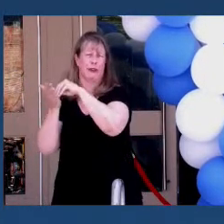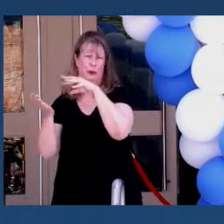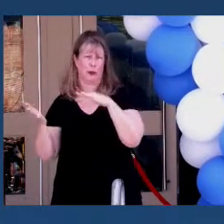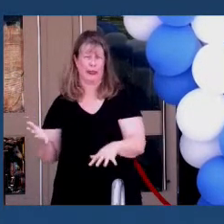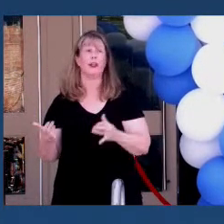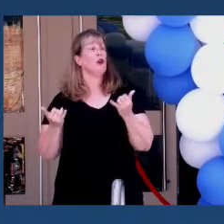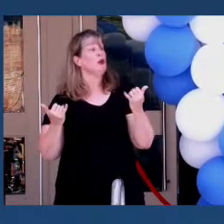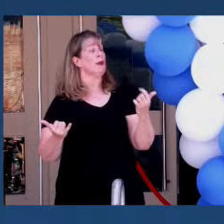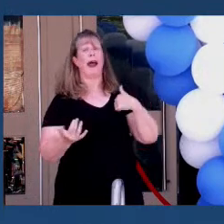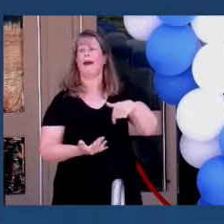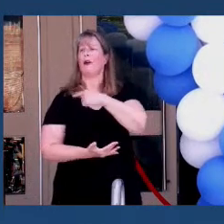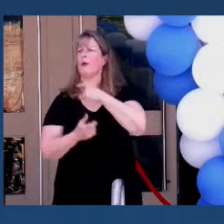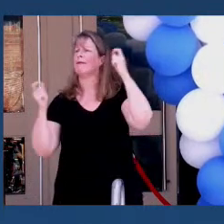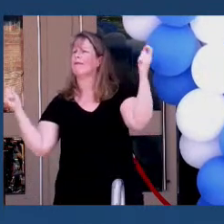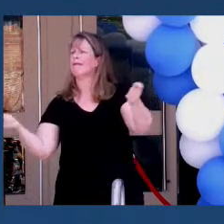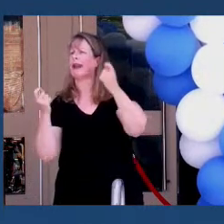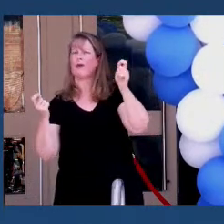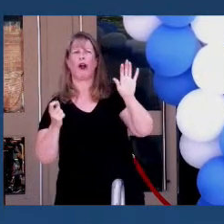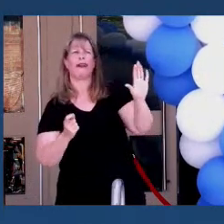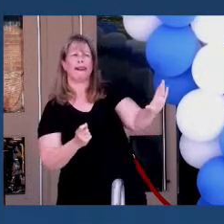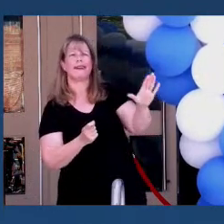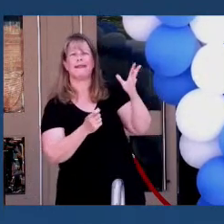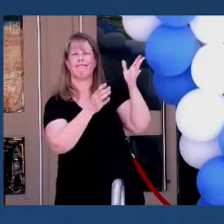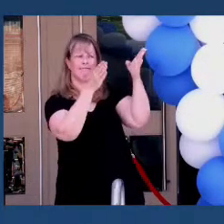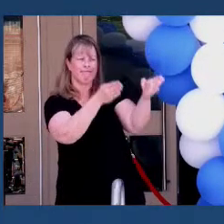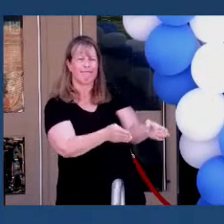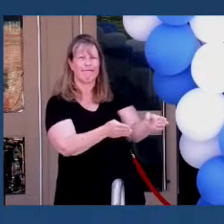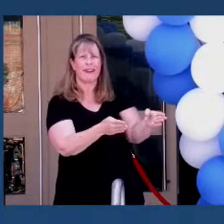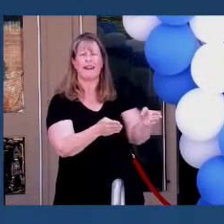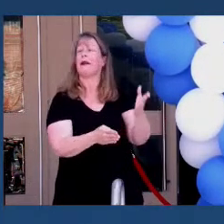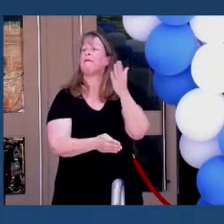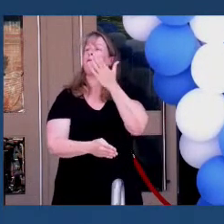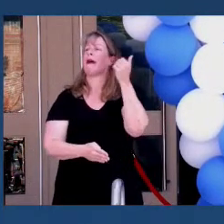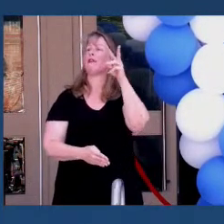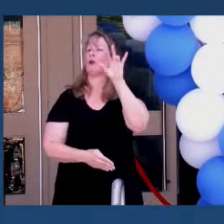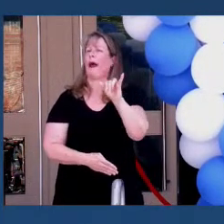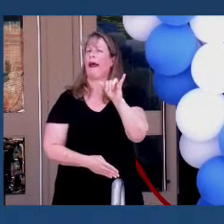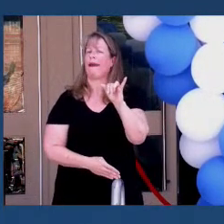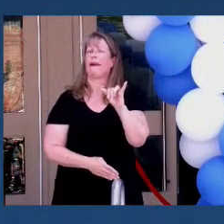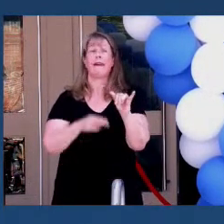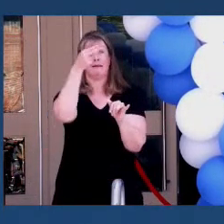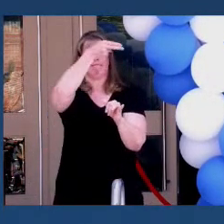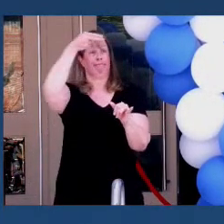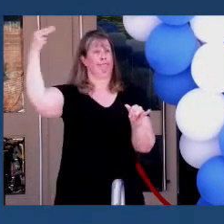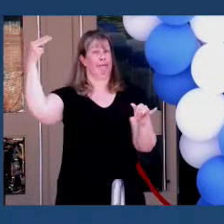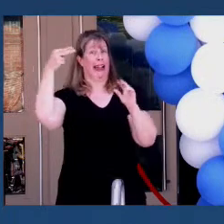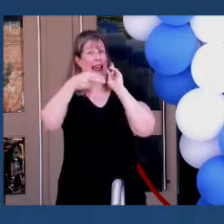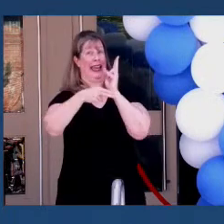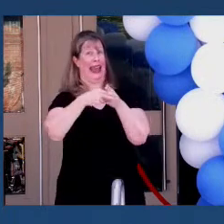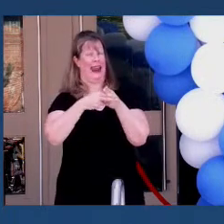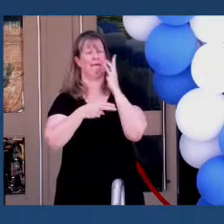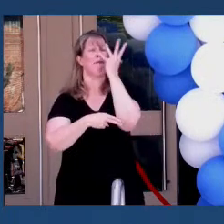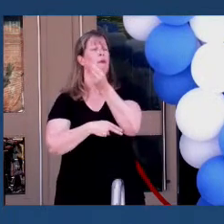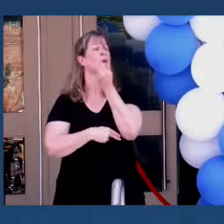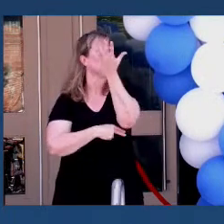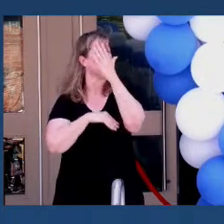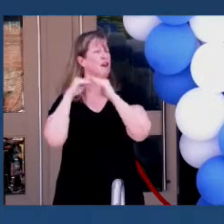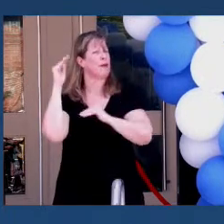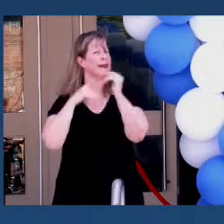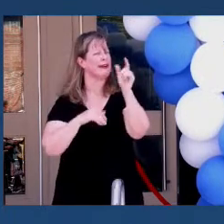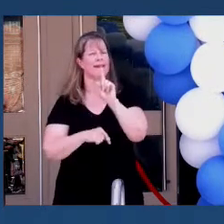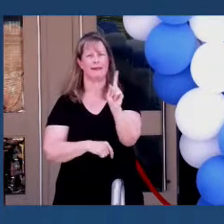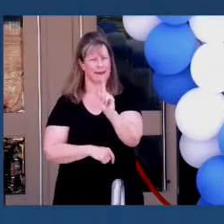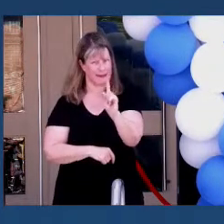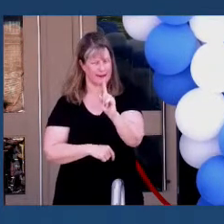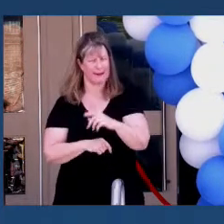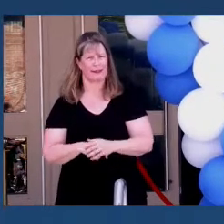him today in the best possible way by not just putting his name on a beautiful brand new building, by not